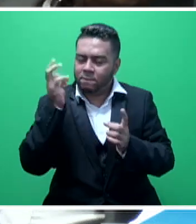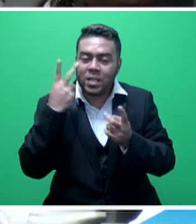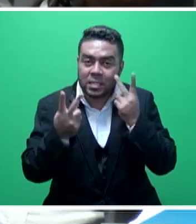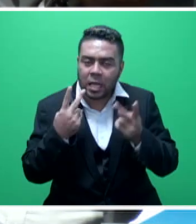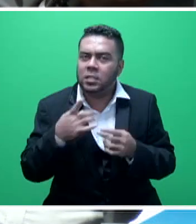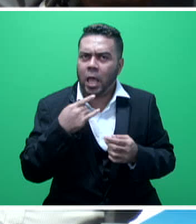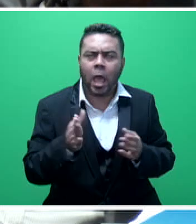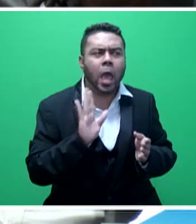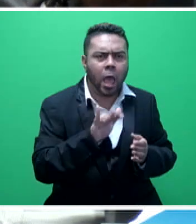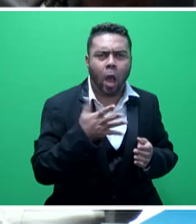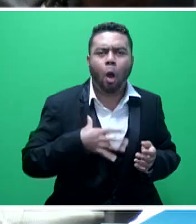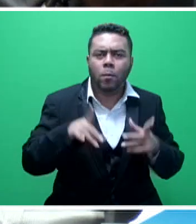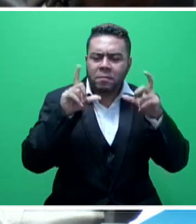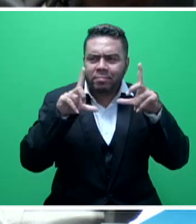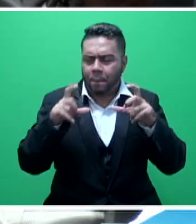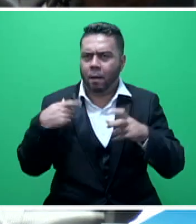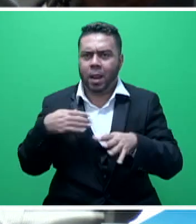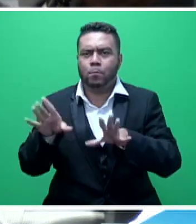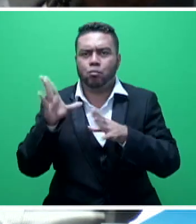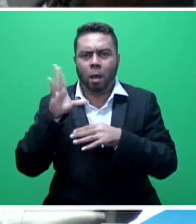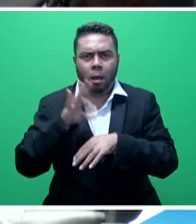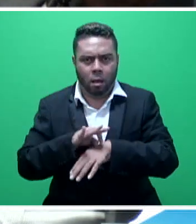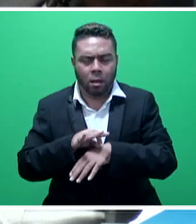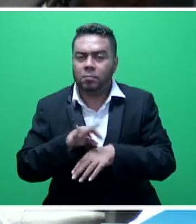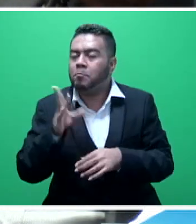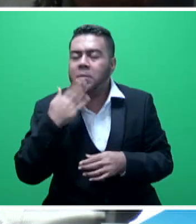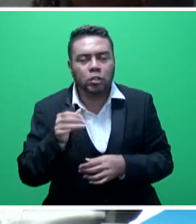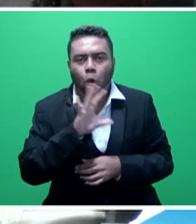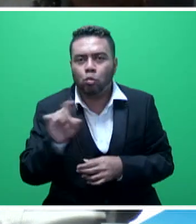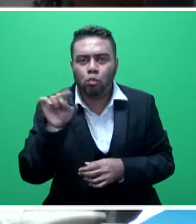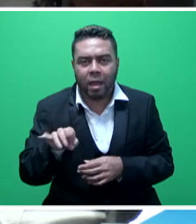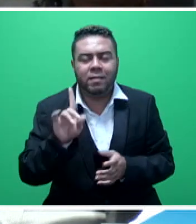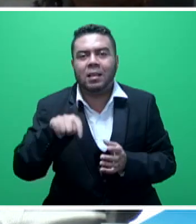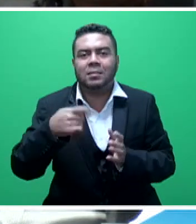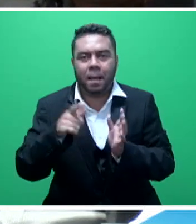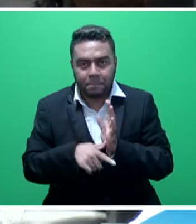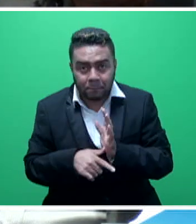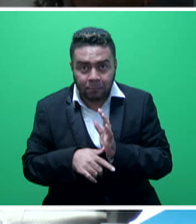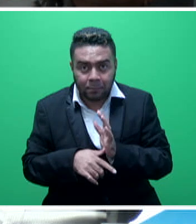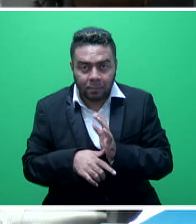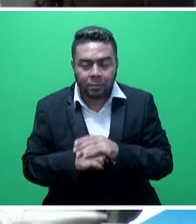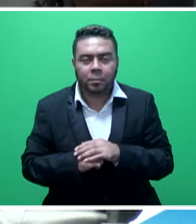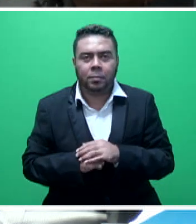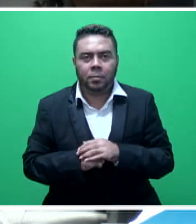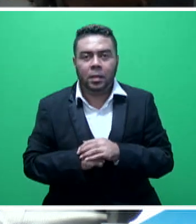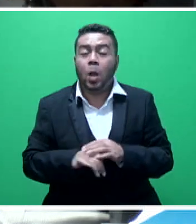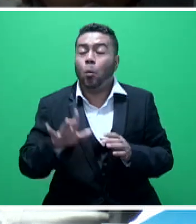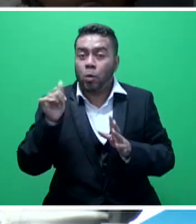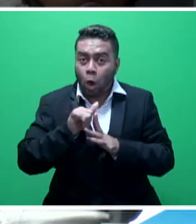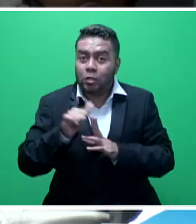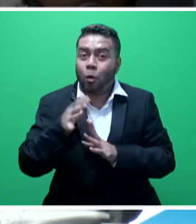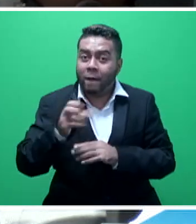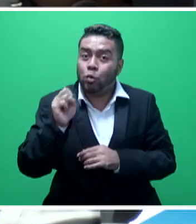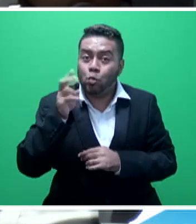say you want to take a picture. Please don't do that next time. Honourable Speaker, we also have to